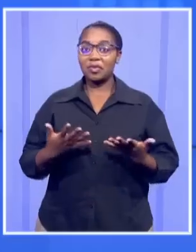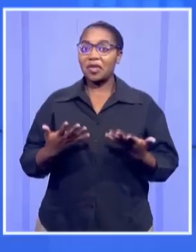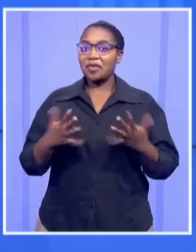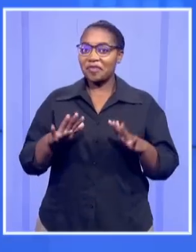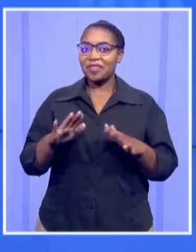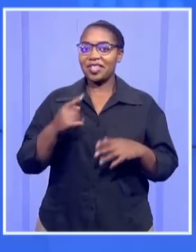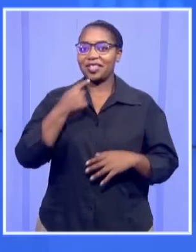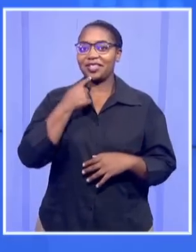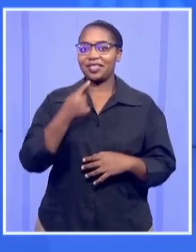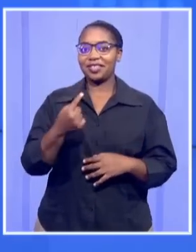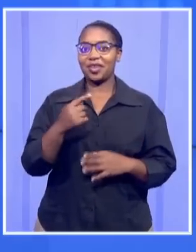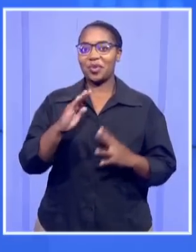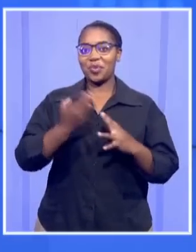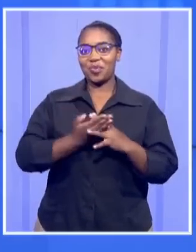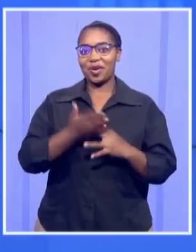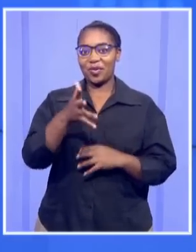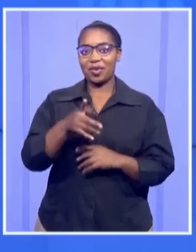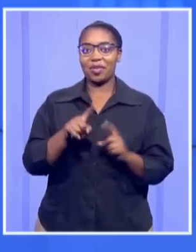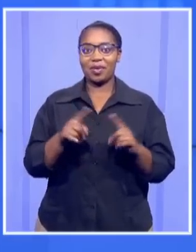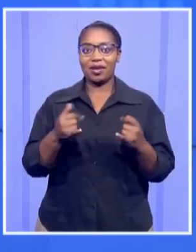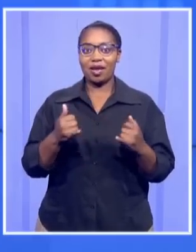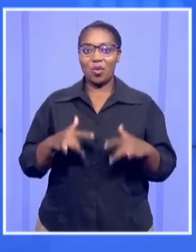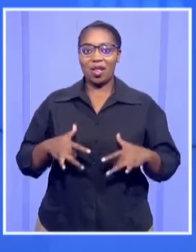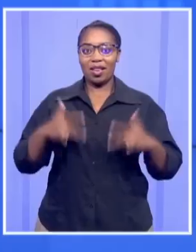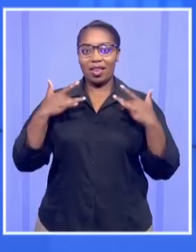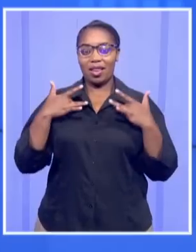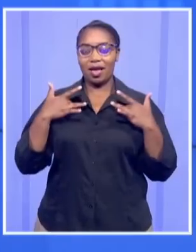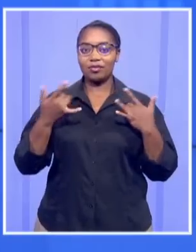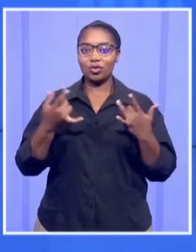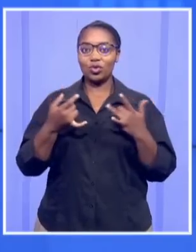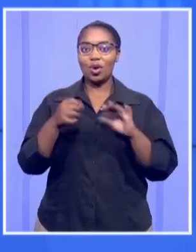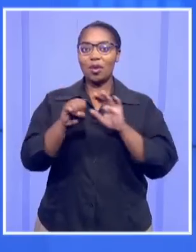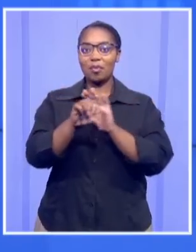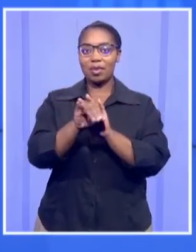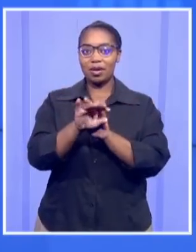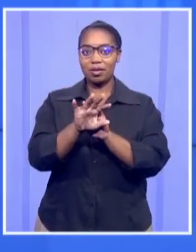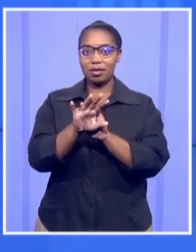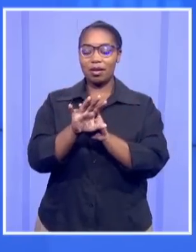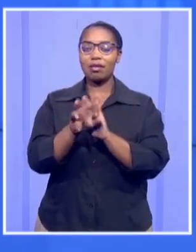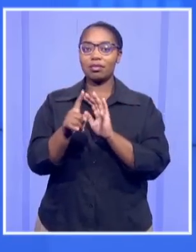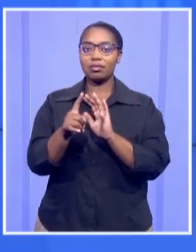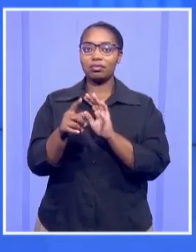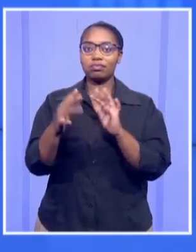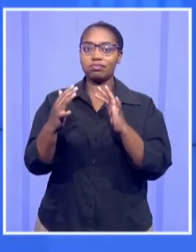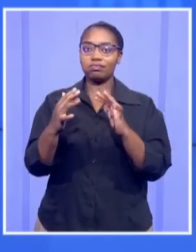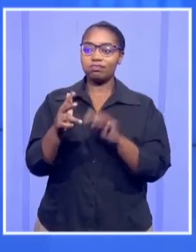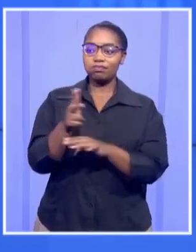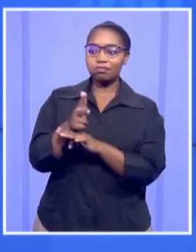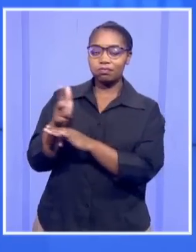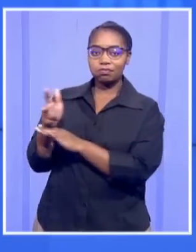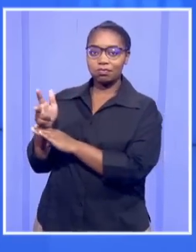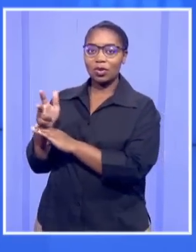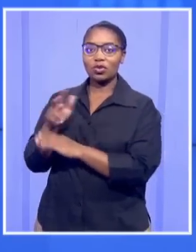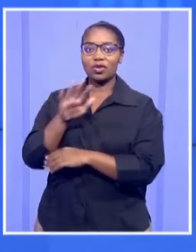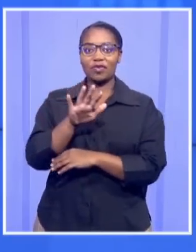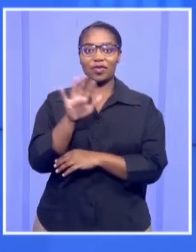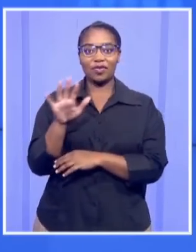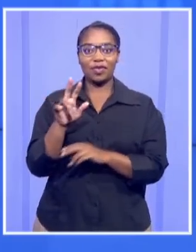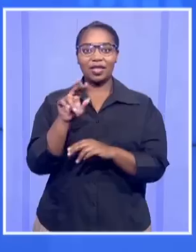break, but let's take you live now to a media briefing at the 55th ANC National Conference in